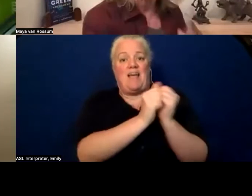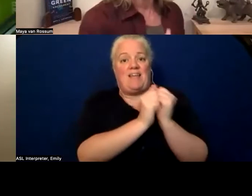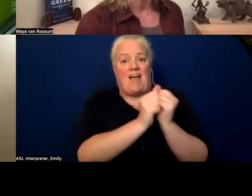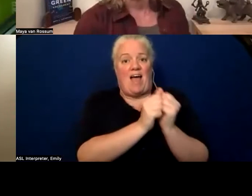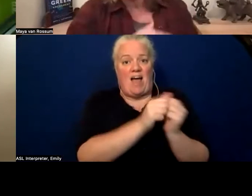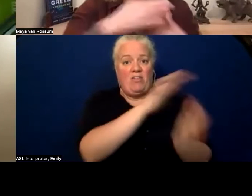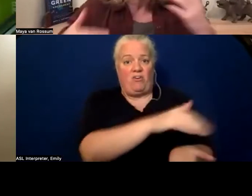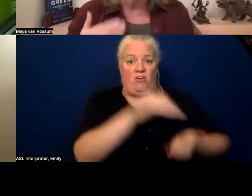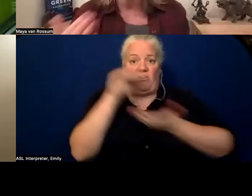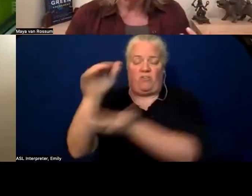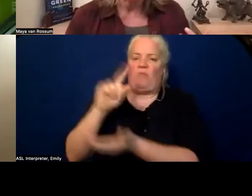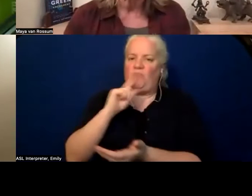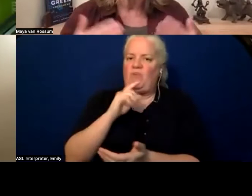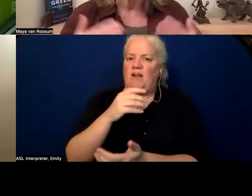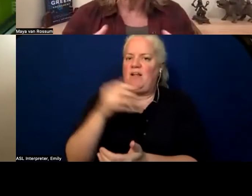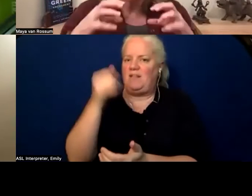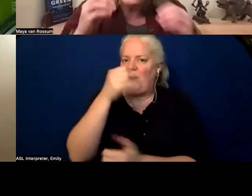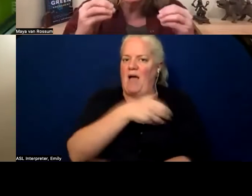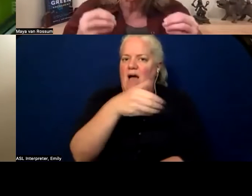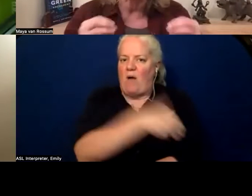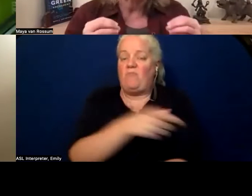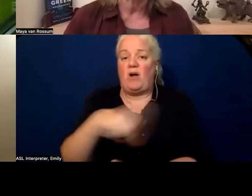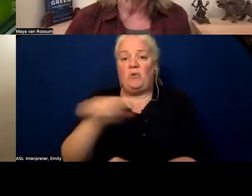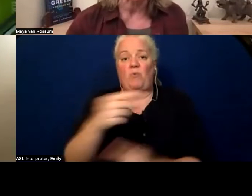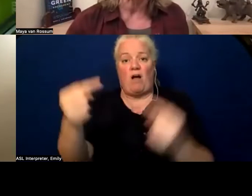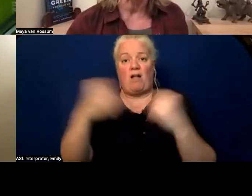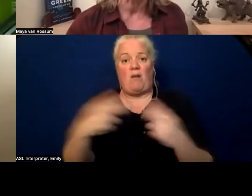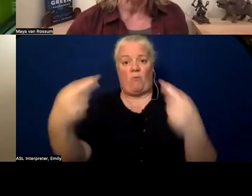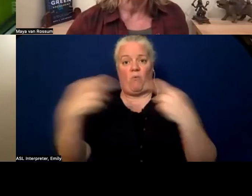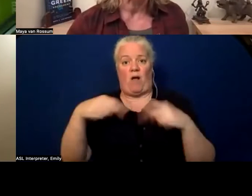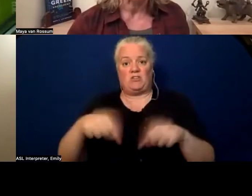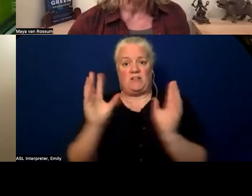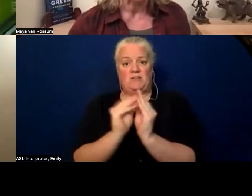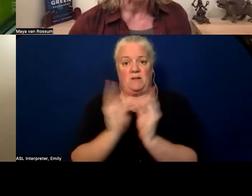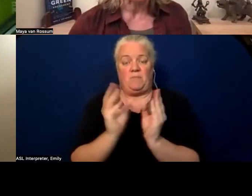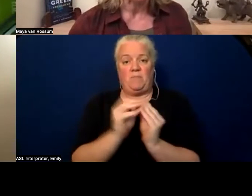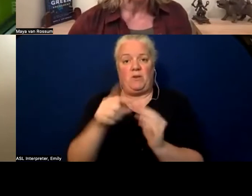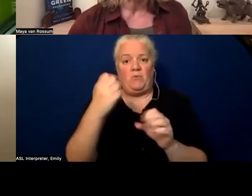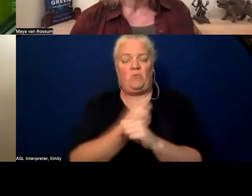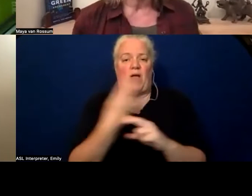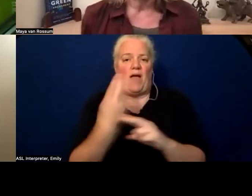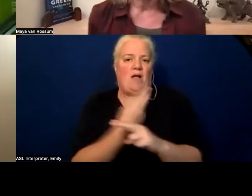so you can put it to work in whatever way works best for you with the challenges that you're facing.